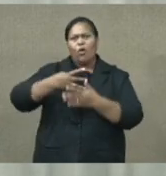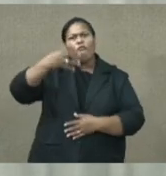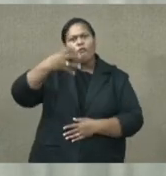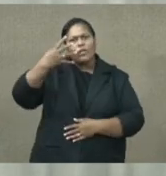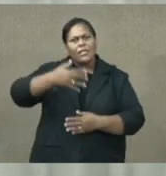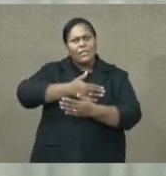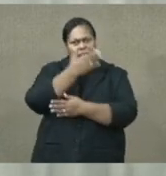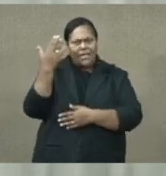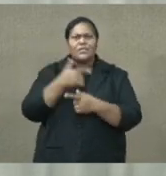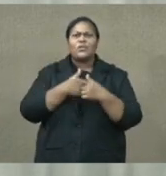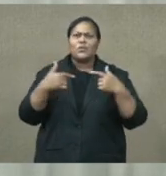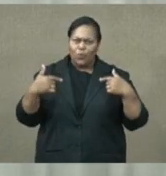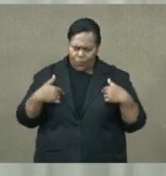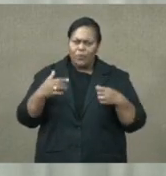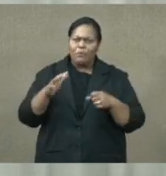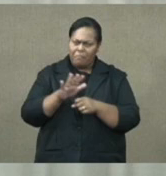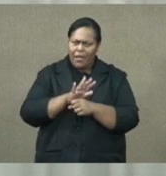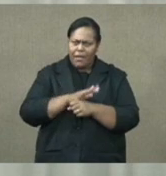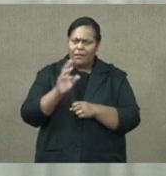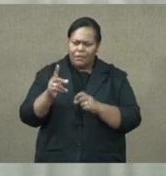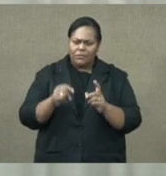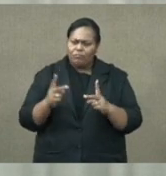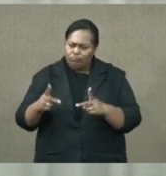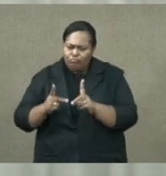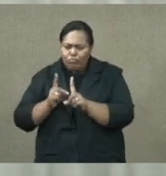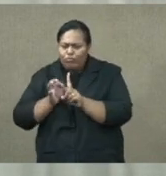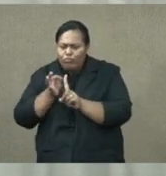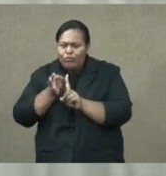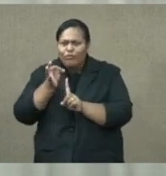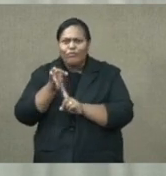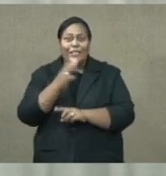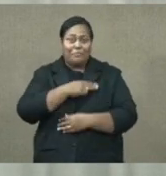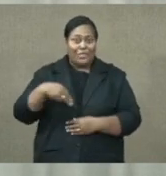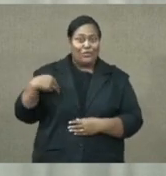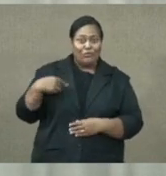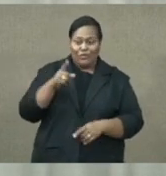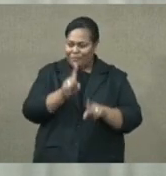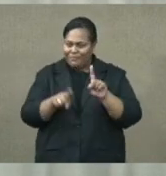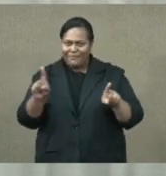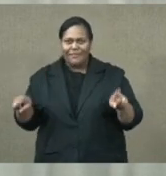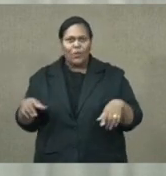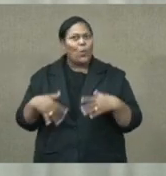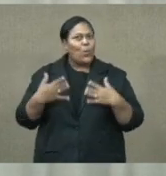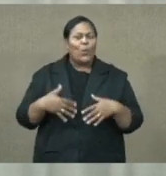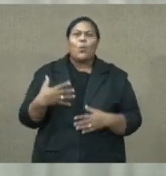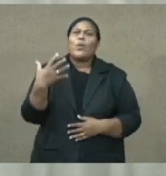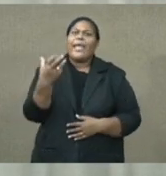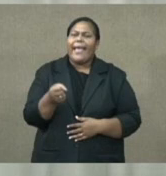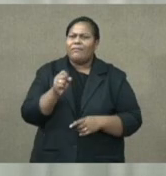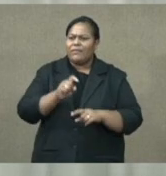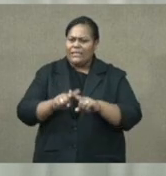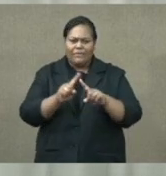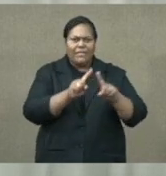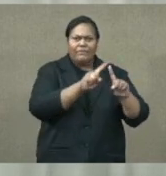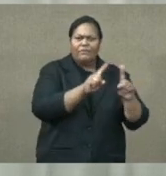in ministers establishing themselves in their respective ministries. There's been a sweeping overview of electoral